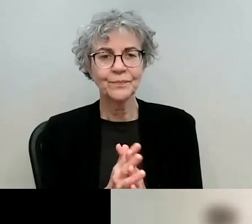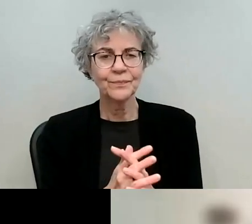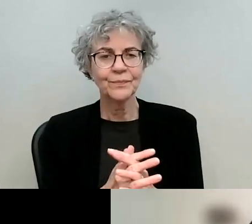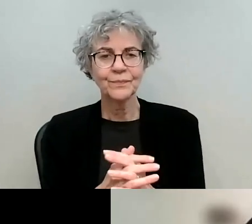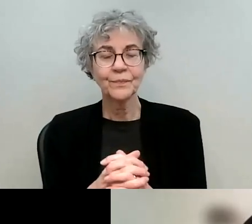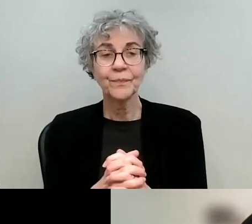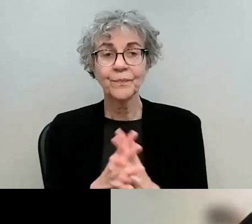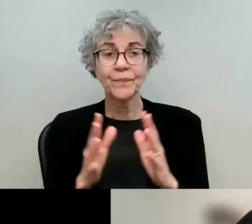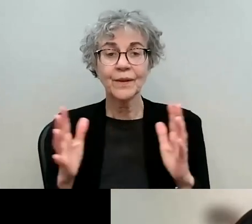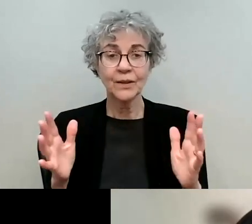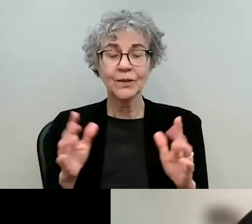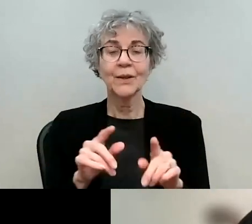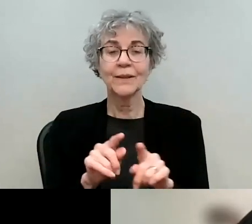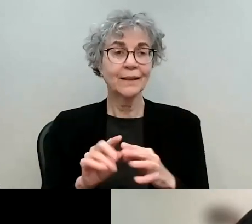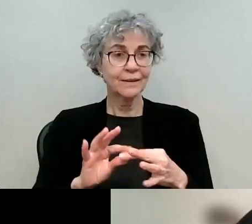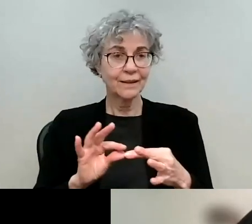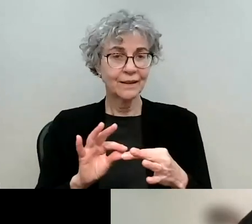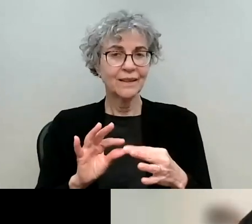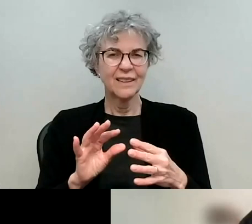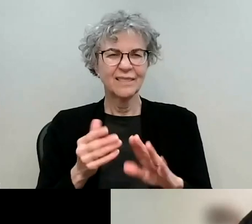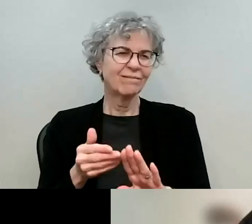All right, so as I said before, this will be